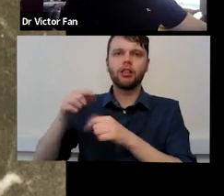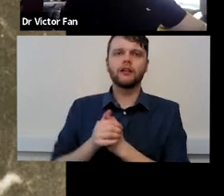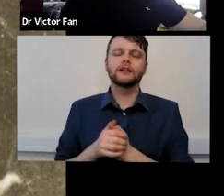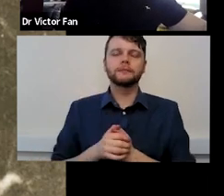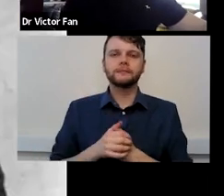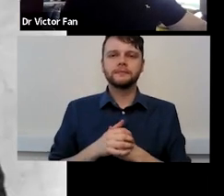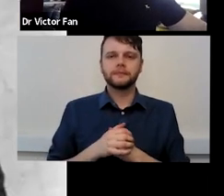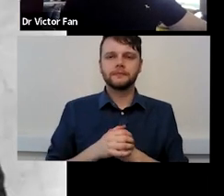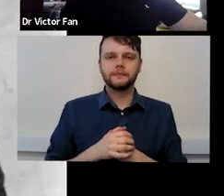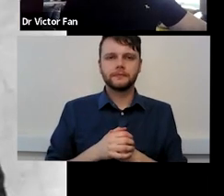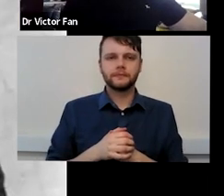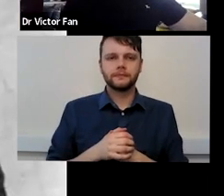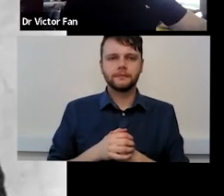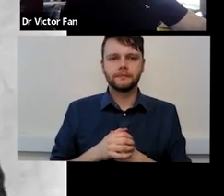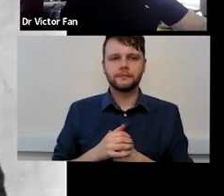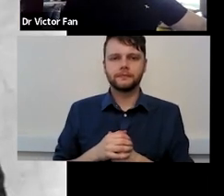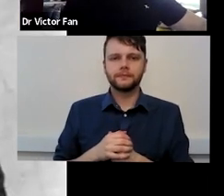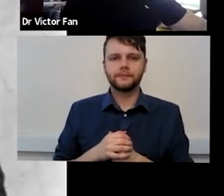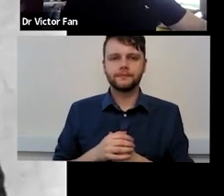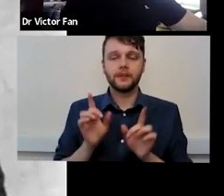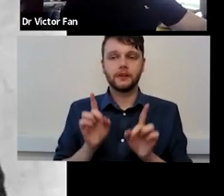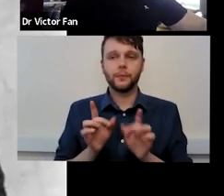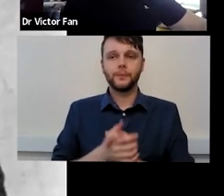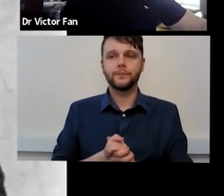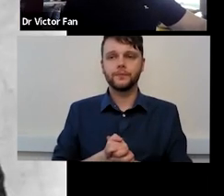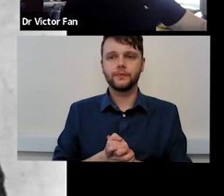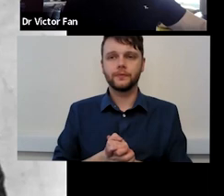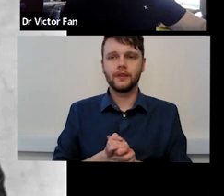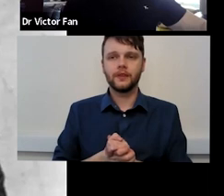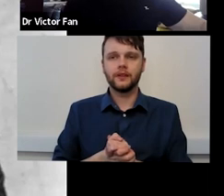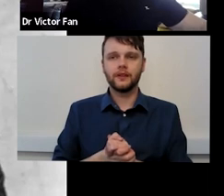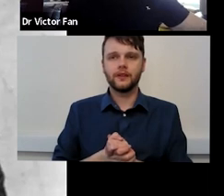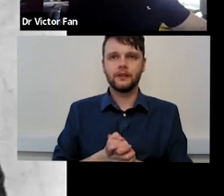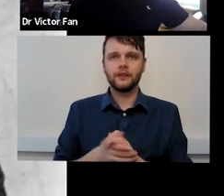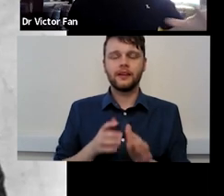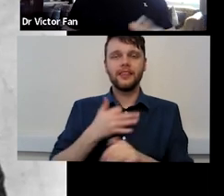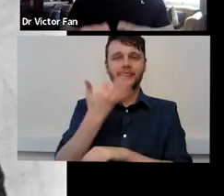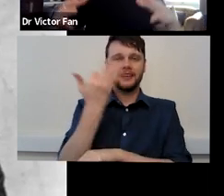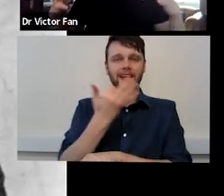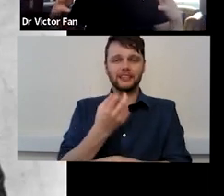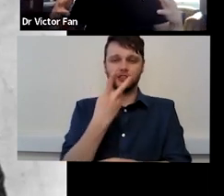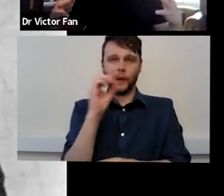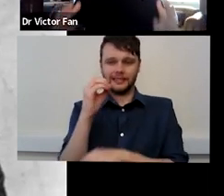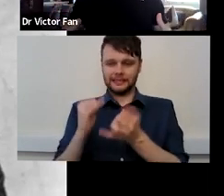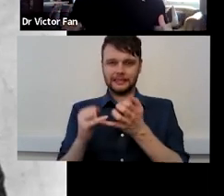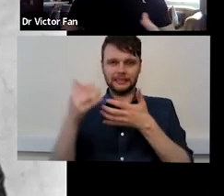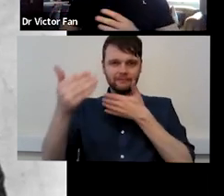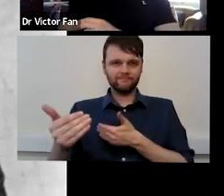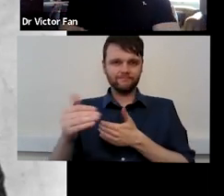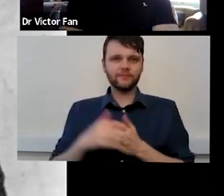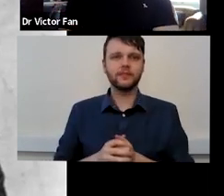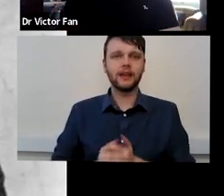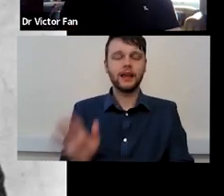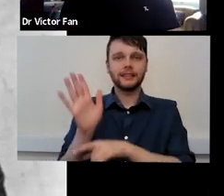military. Now, and at that, in the 1920s, the cinema